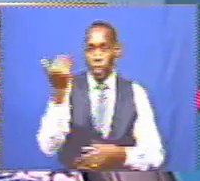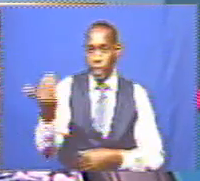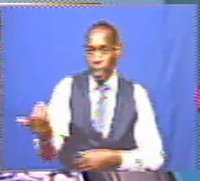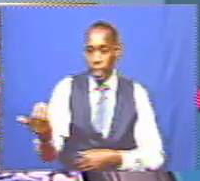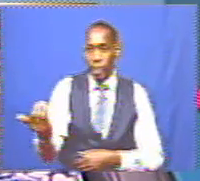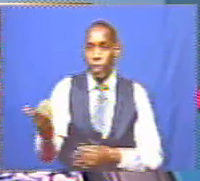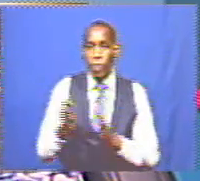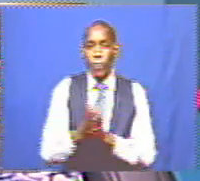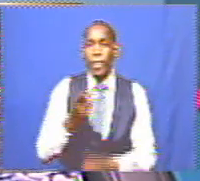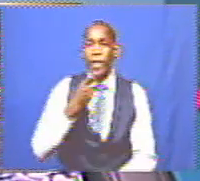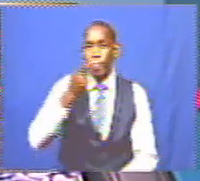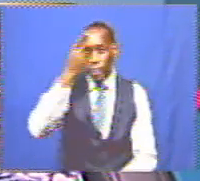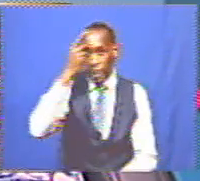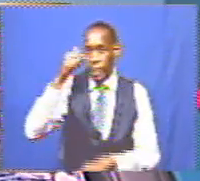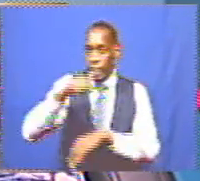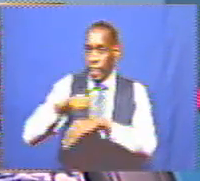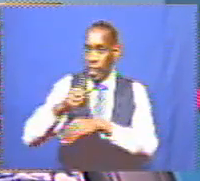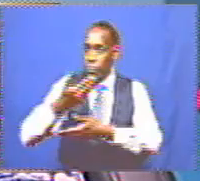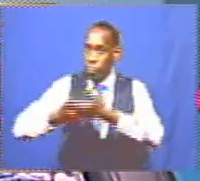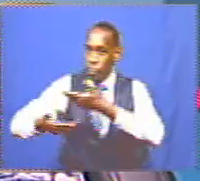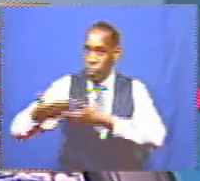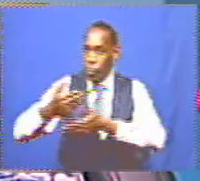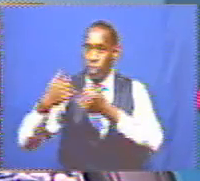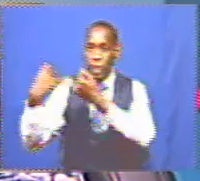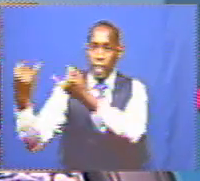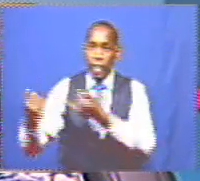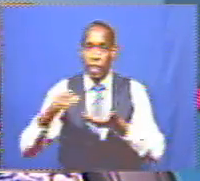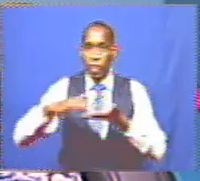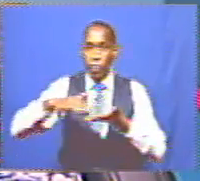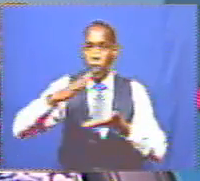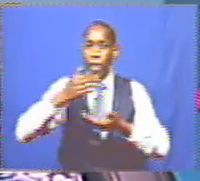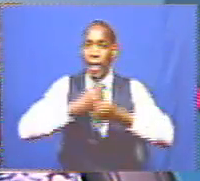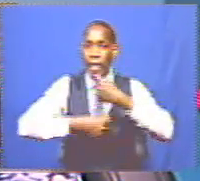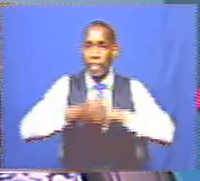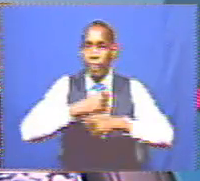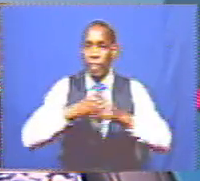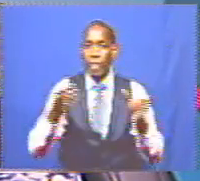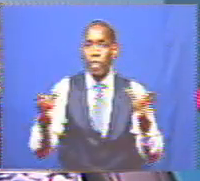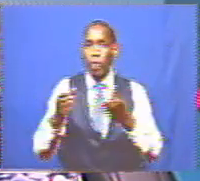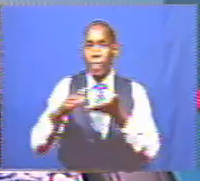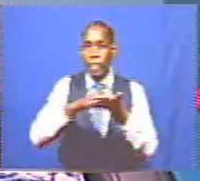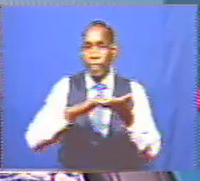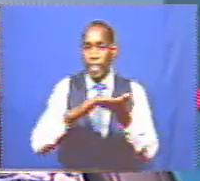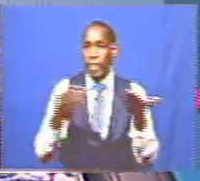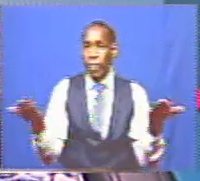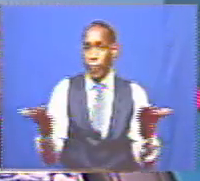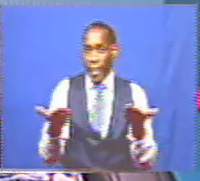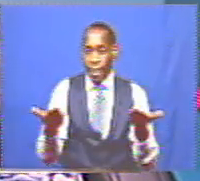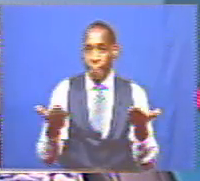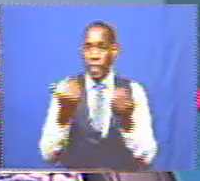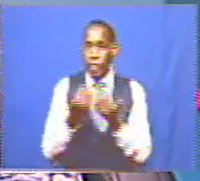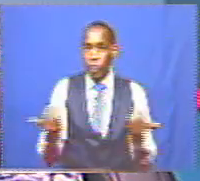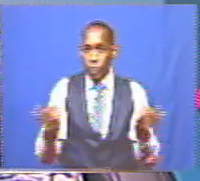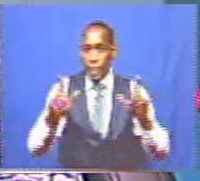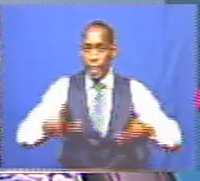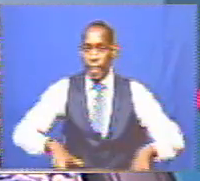and parent time together, introduce extracurricular activities within a community base where the children